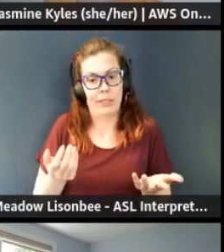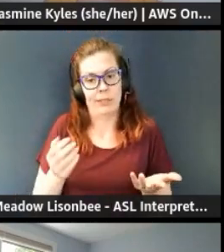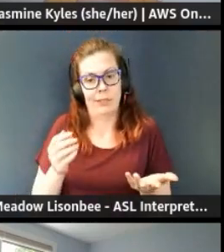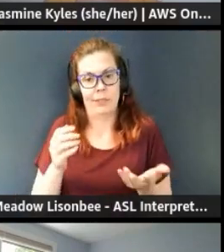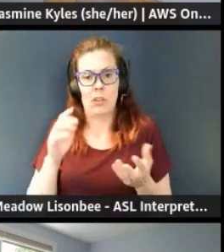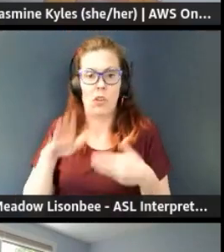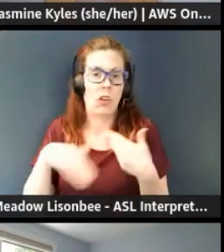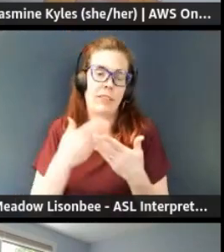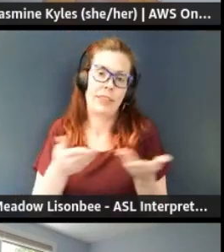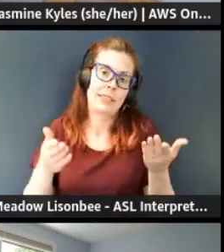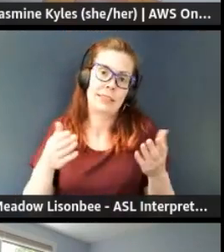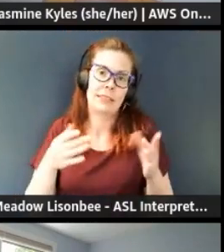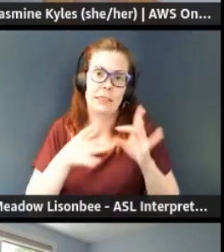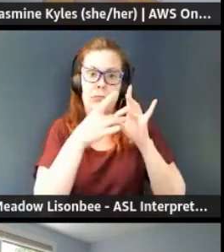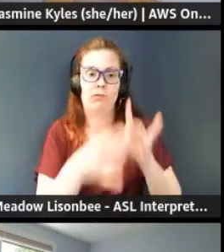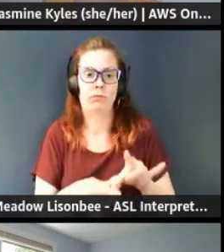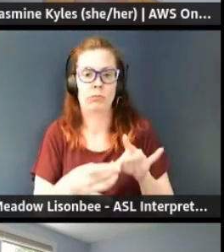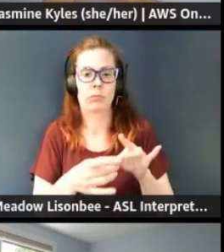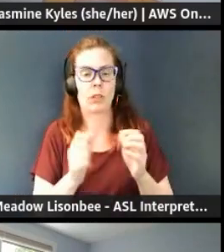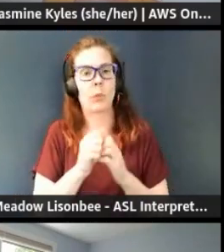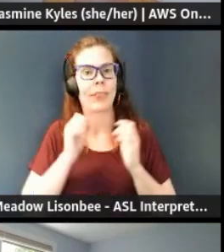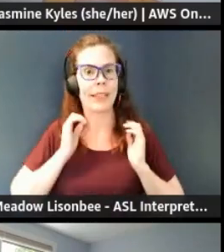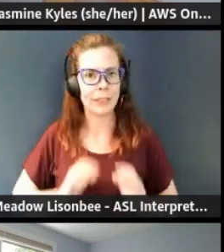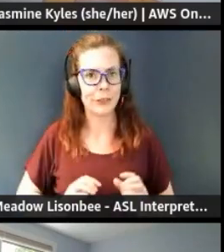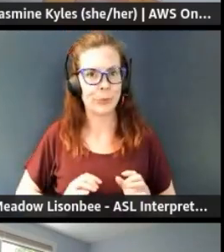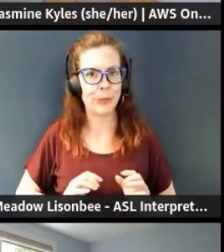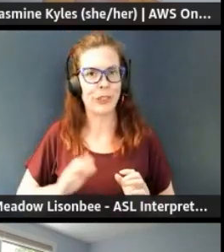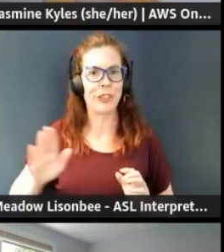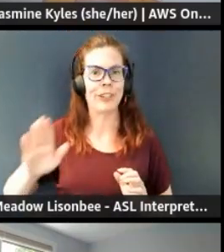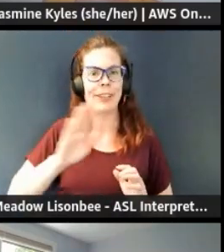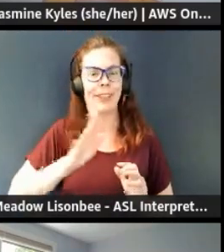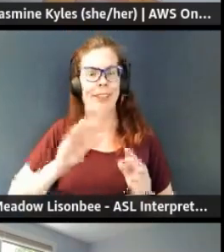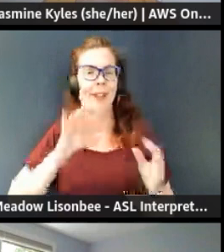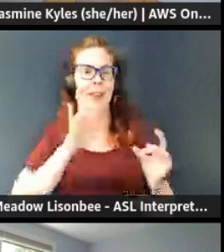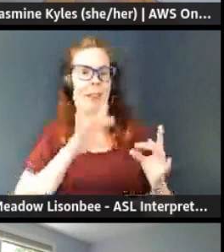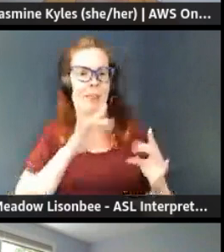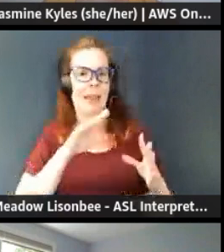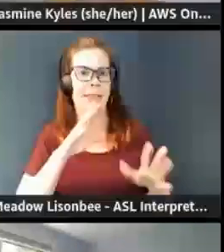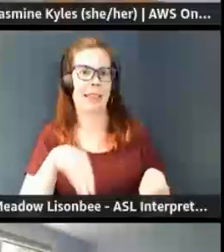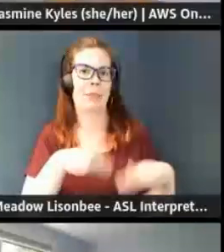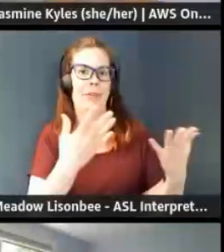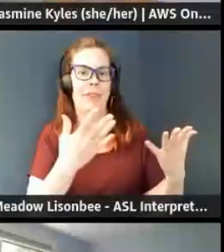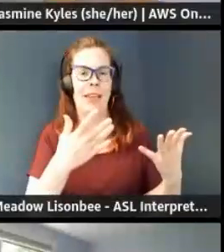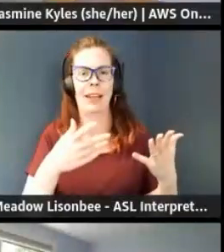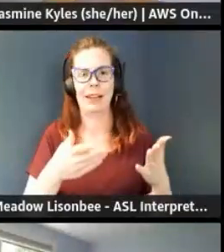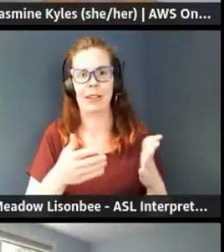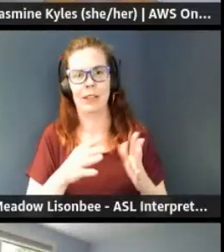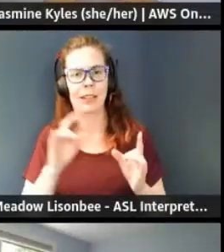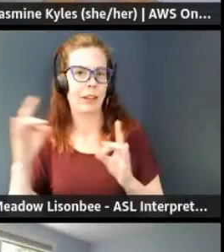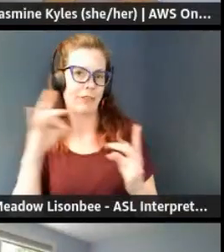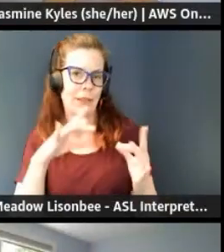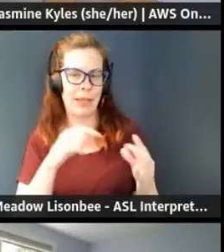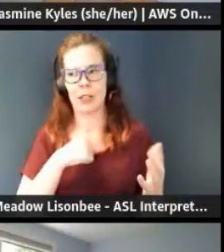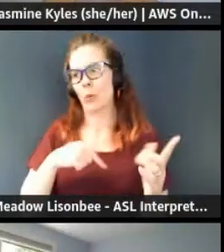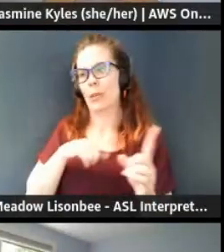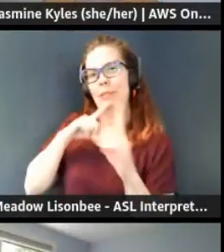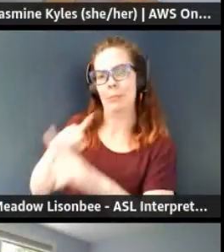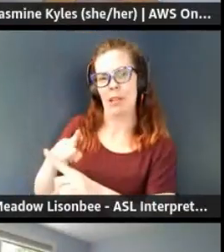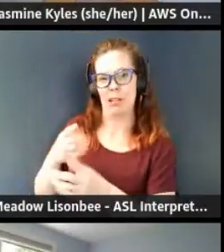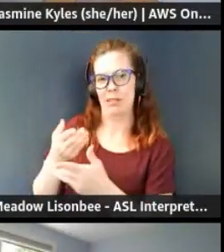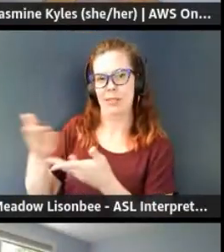of this is done in response to customers who provide us information, feedback, I should